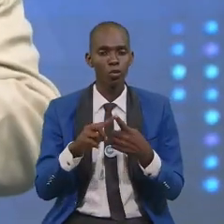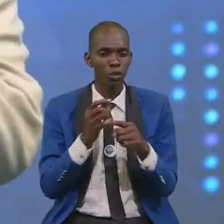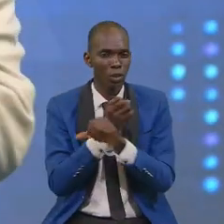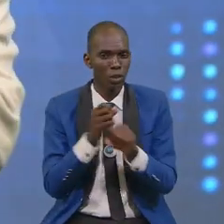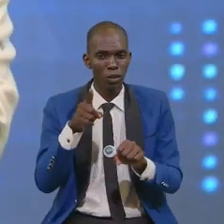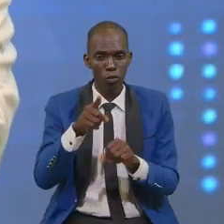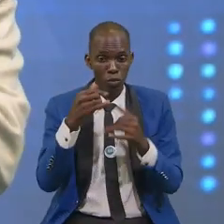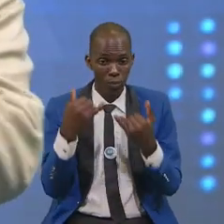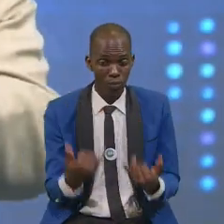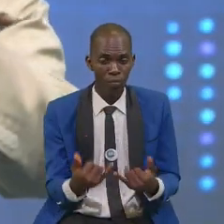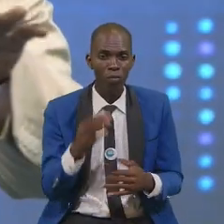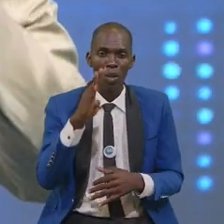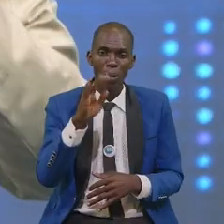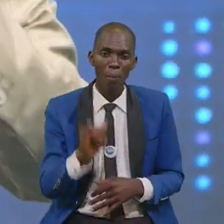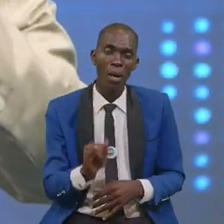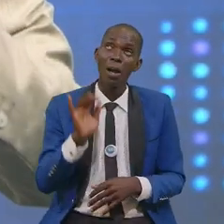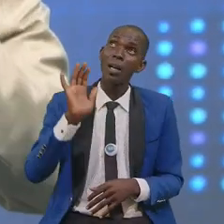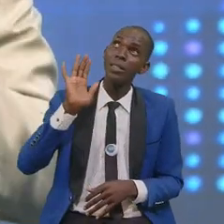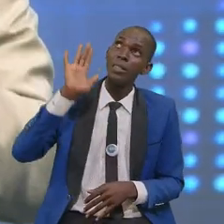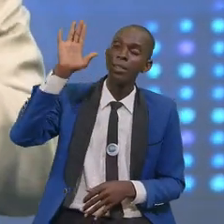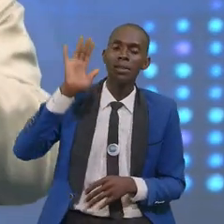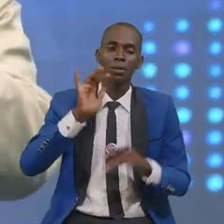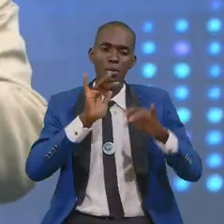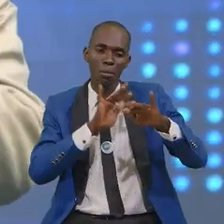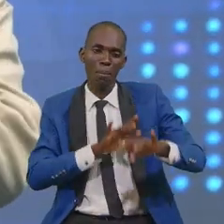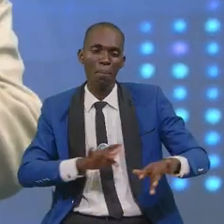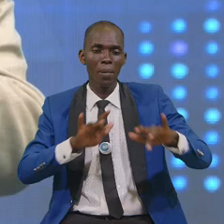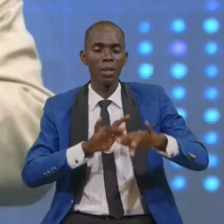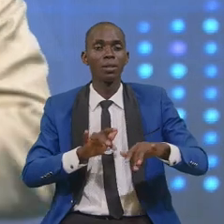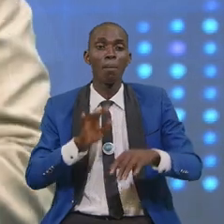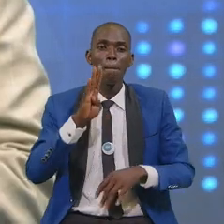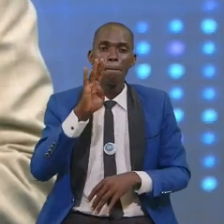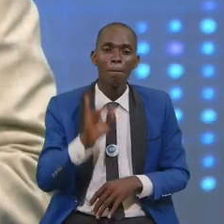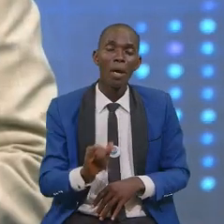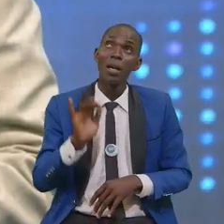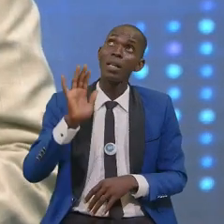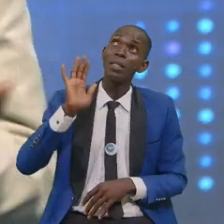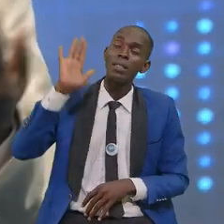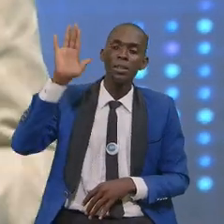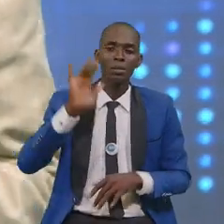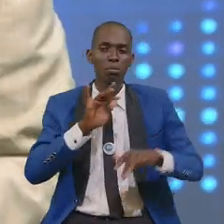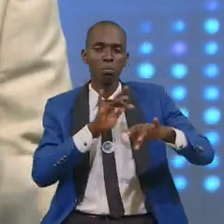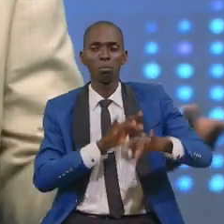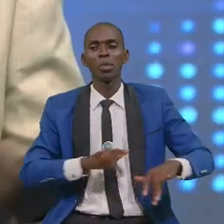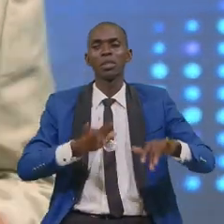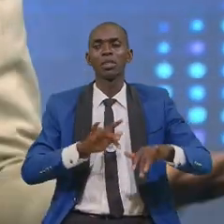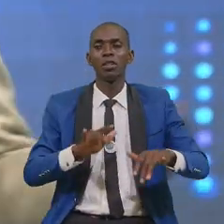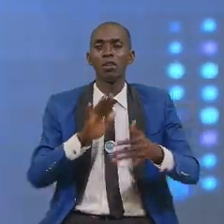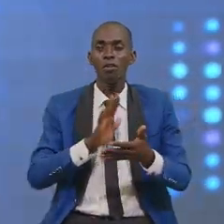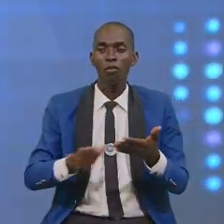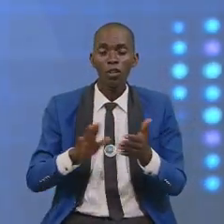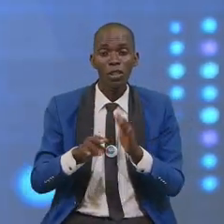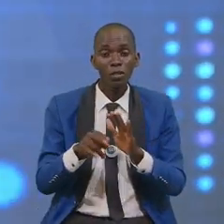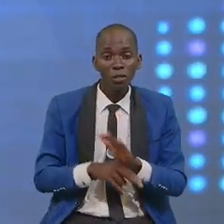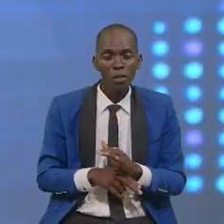by his mercy. By his mercy. Forgiveness, salvation through